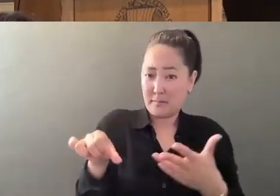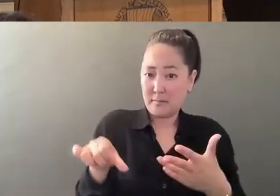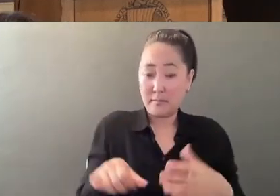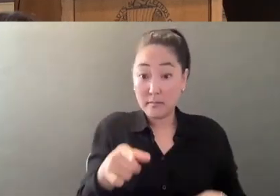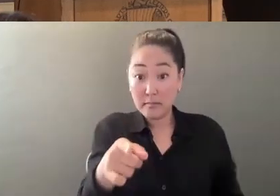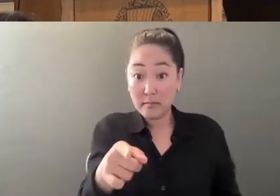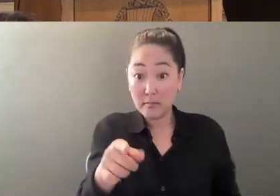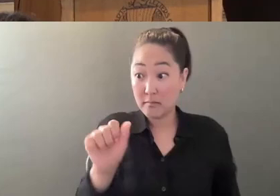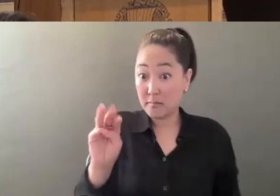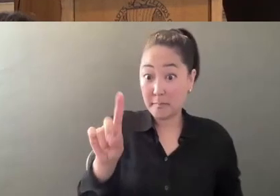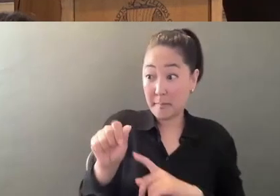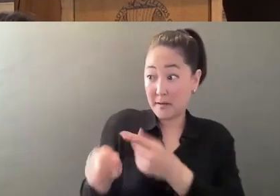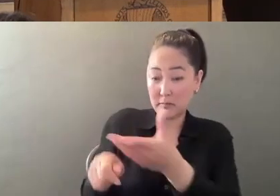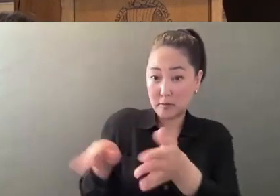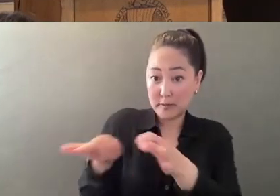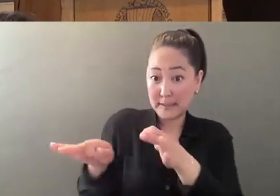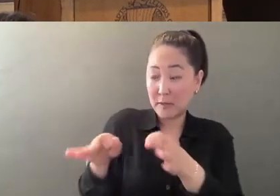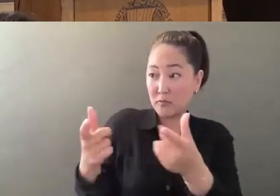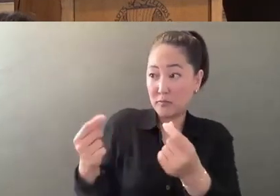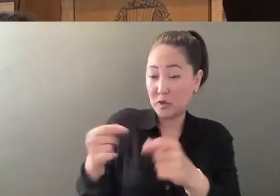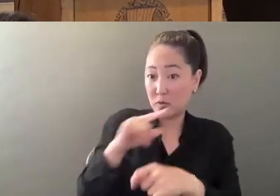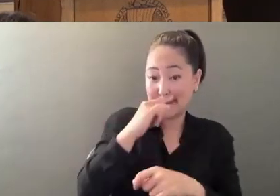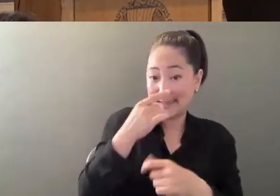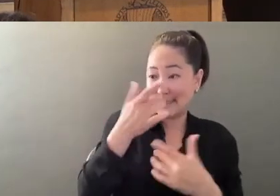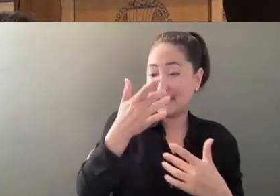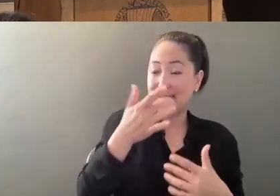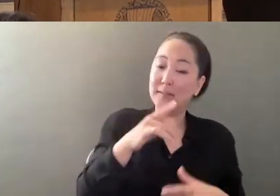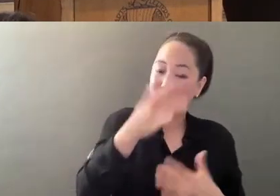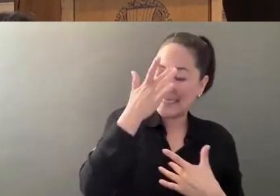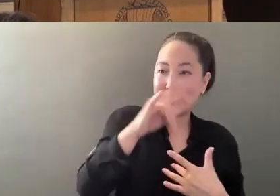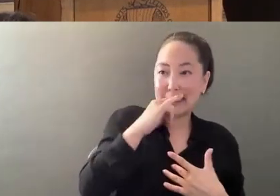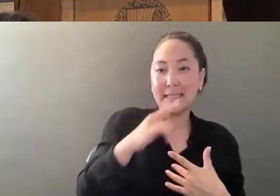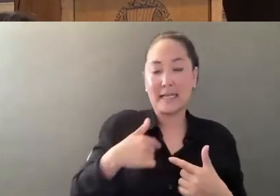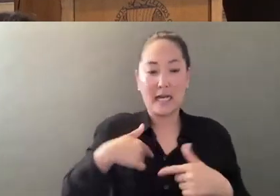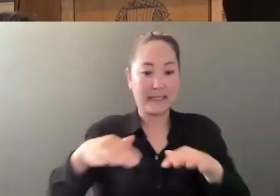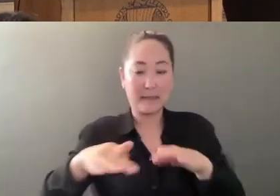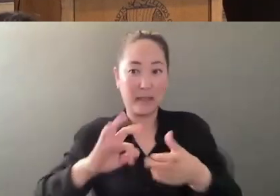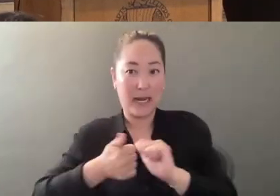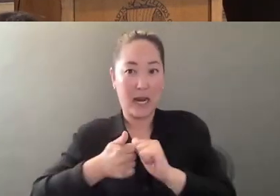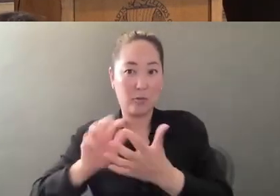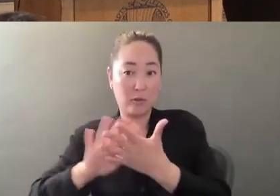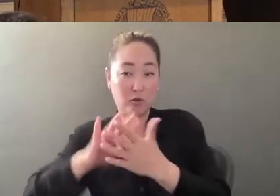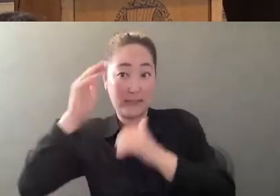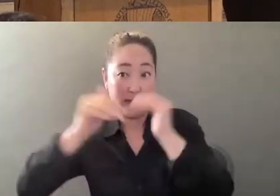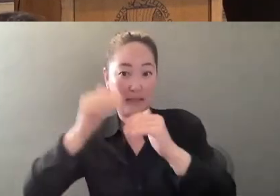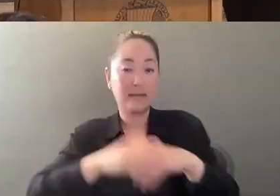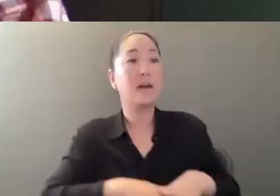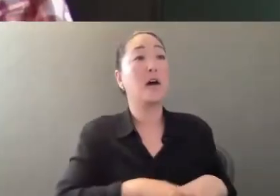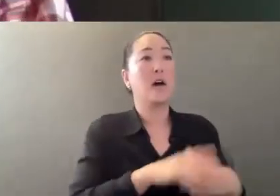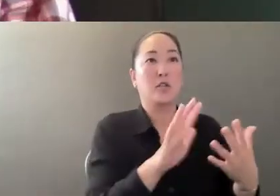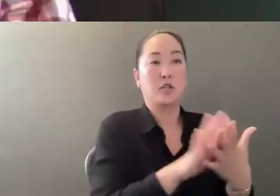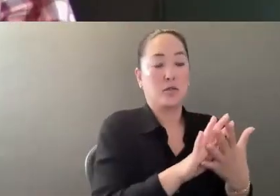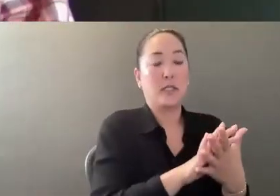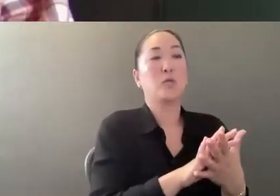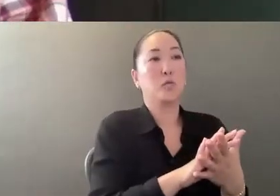Why don't you tell them what you do at Sick Kids, and I can tell you how we screen the adults, and I can answer the other question. Yeah, so the question of screening is